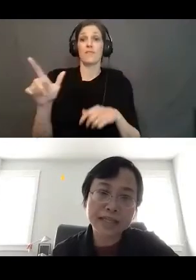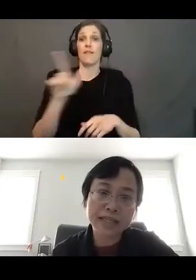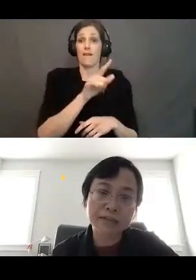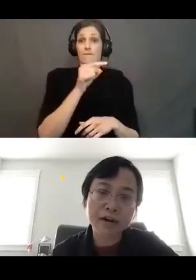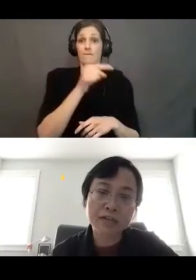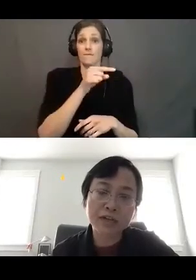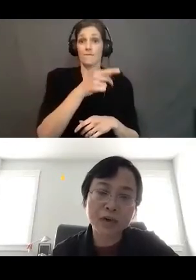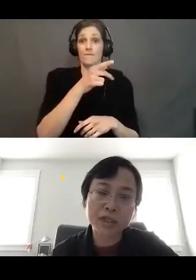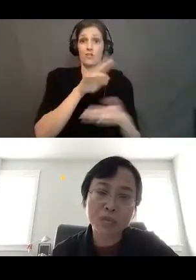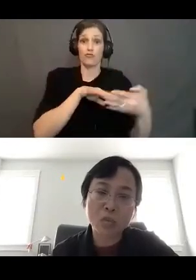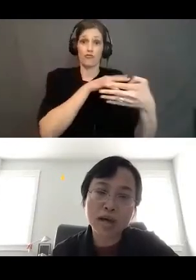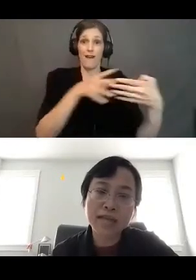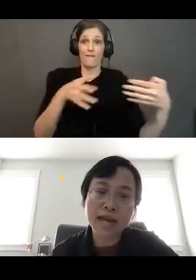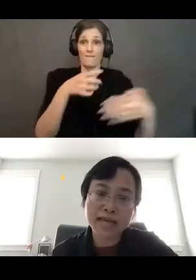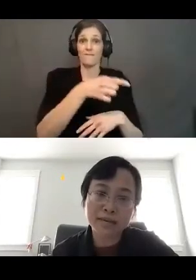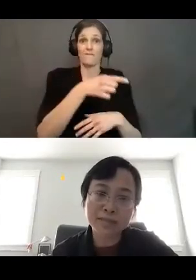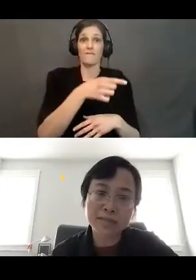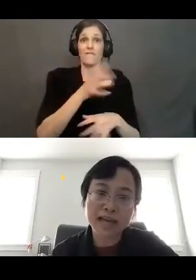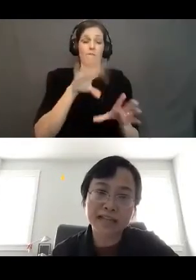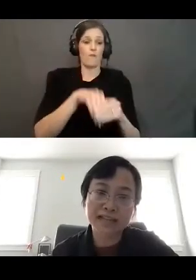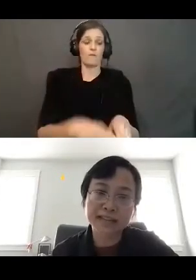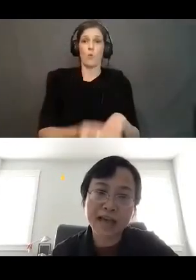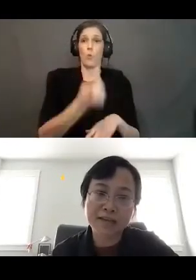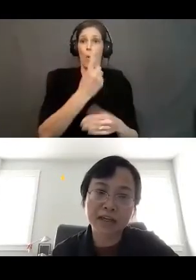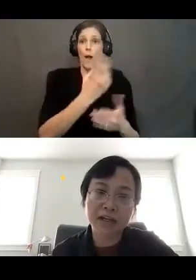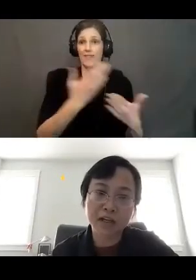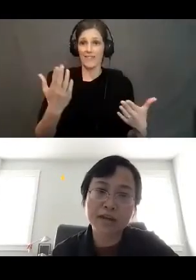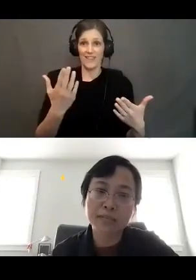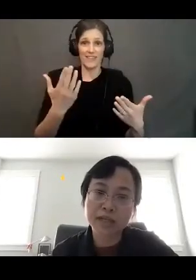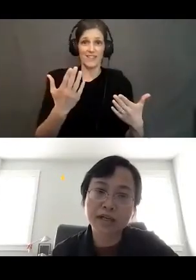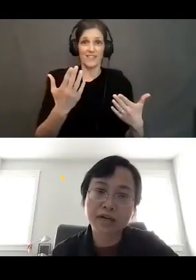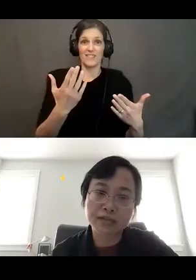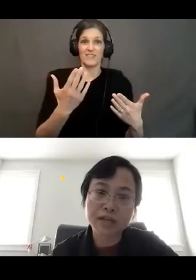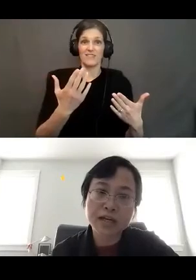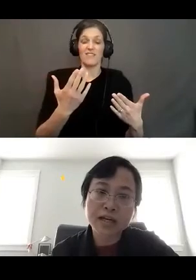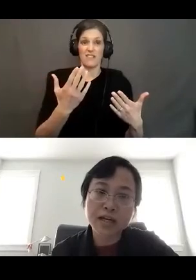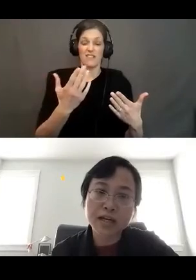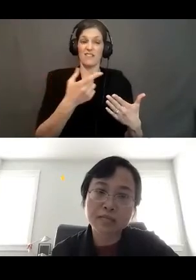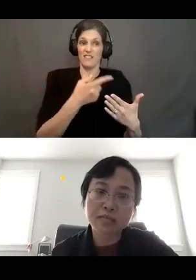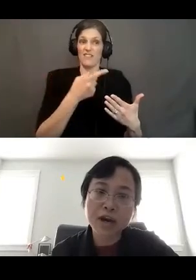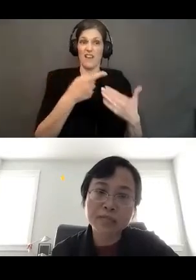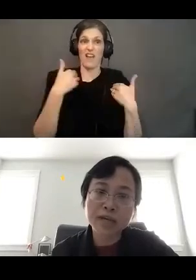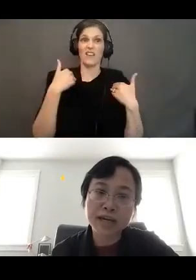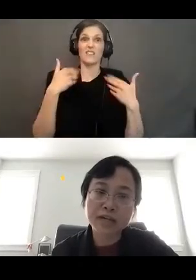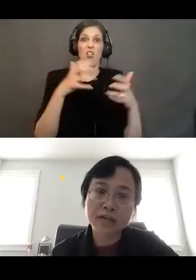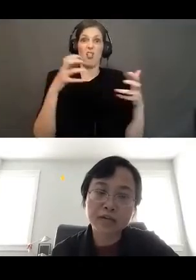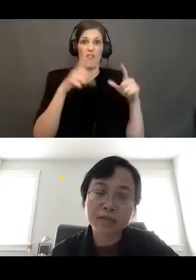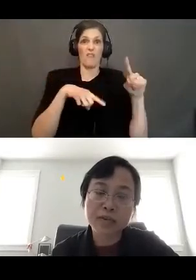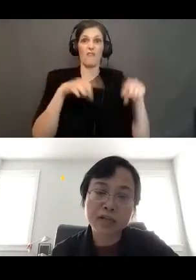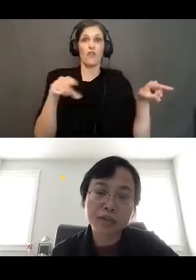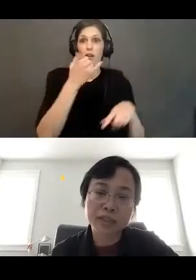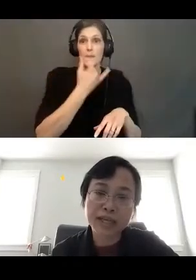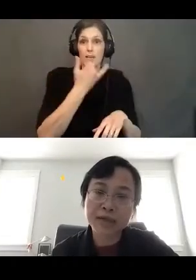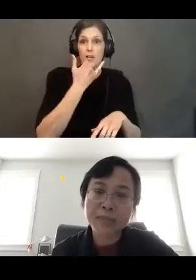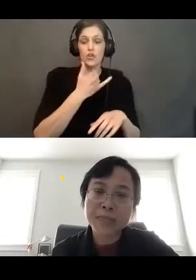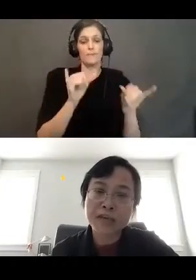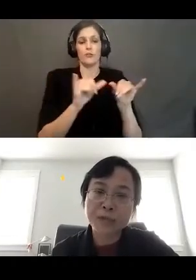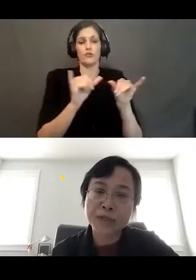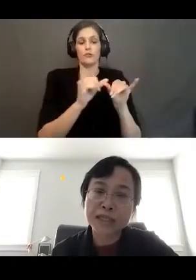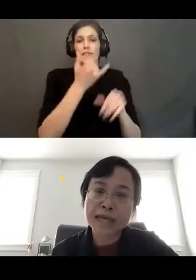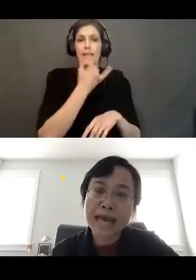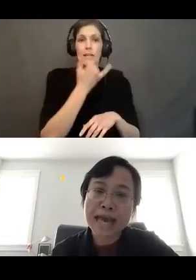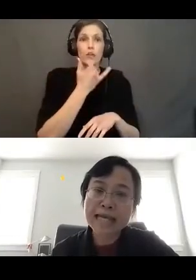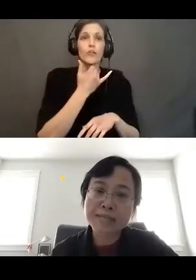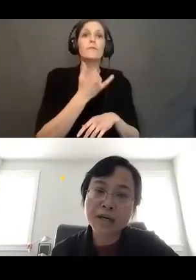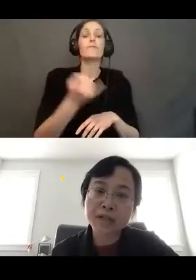is involving only one item that is having quite a bit of random error or measurement error. If